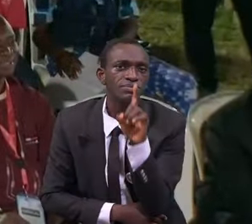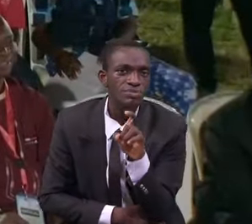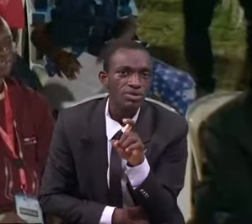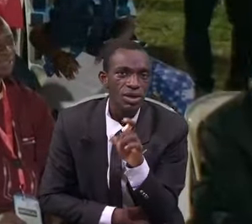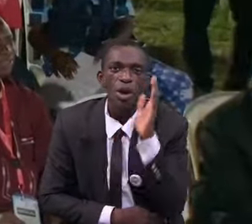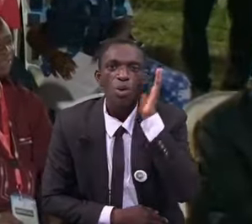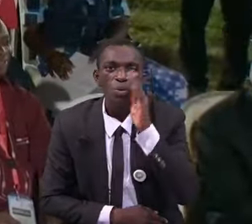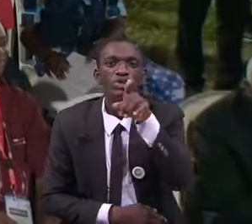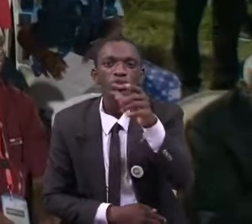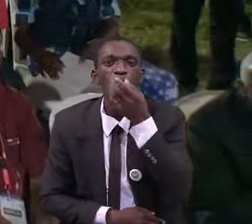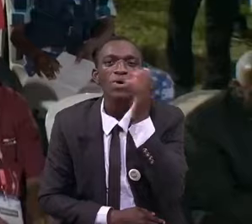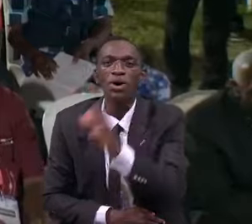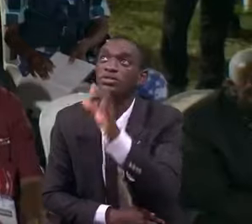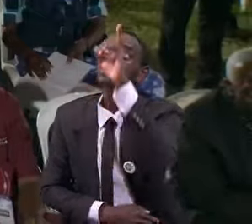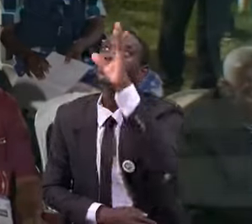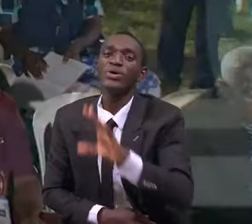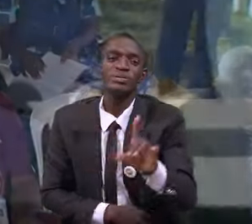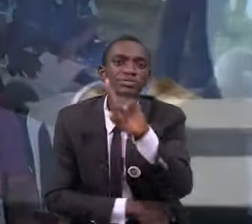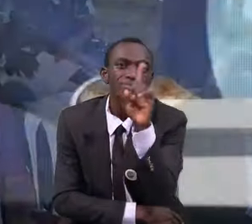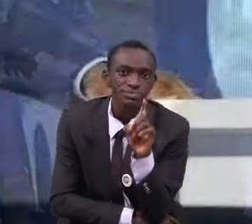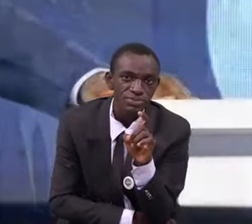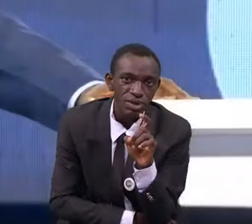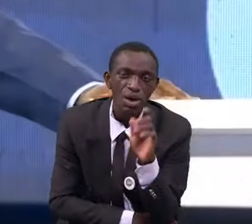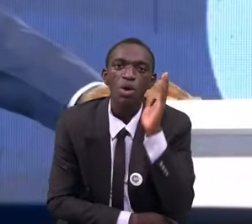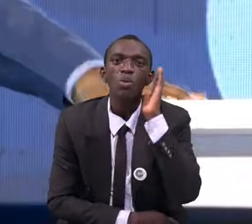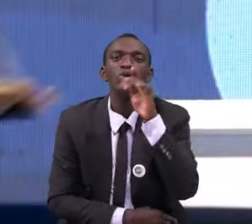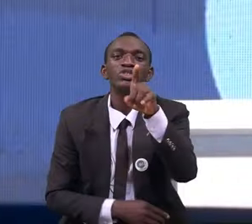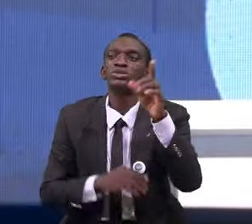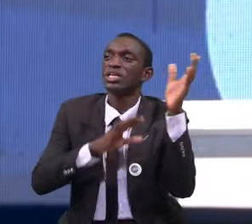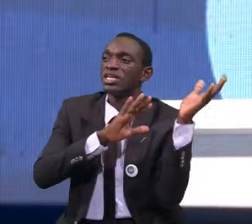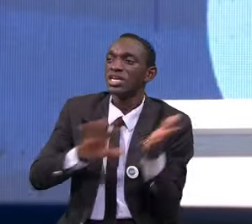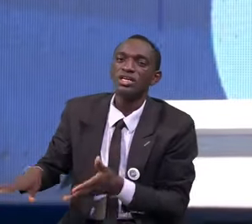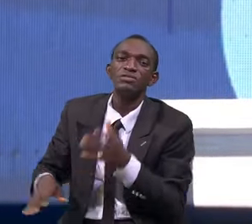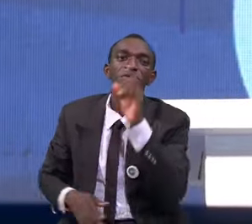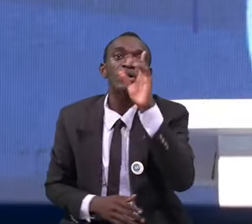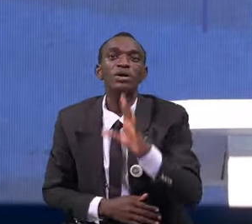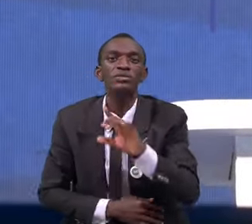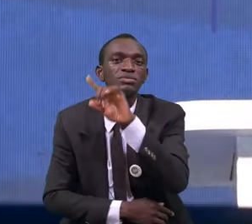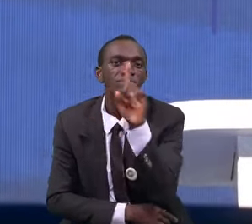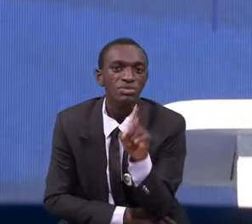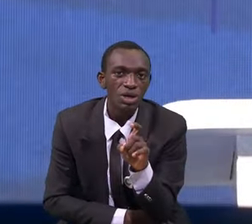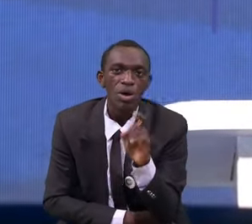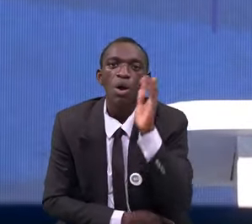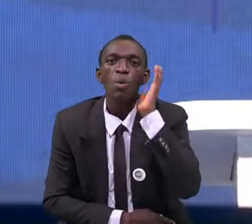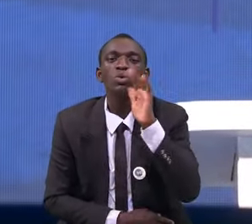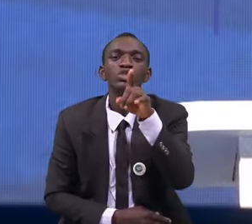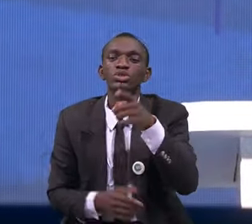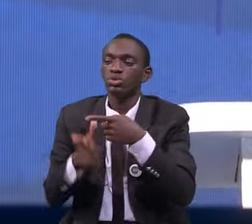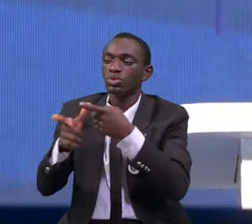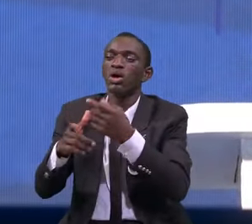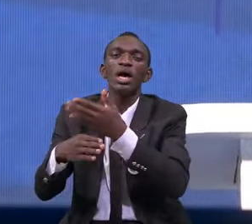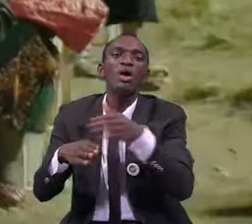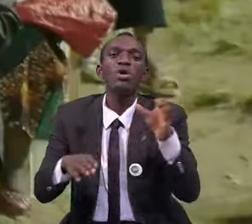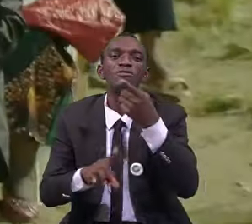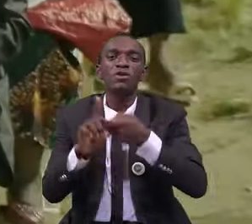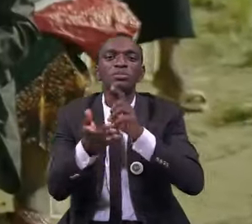curse God? Will you run away from God? Will you run away from the divine touch